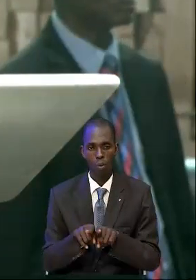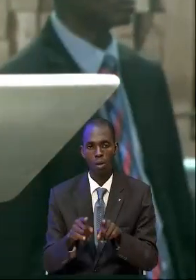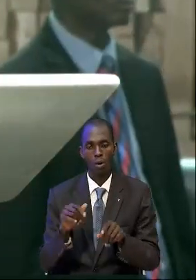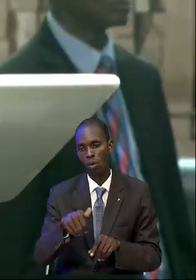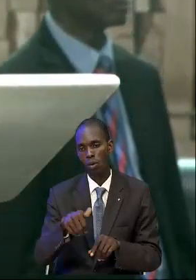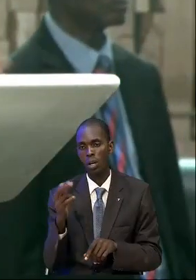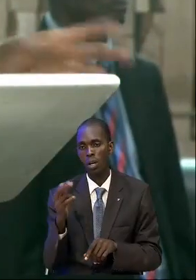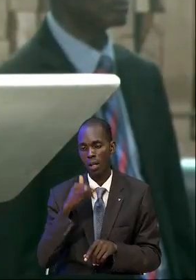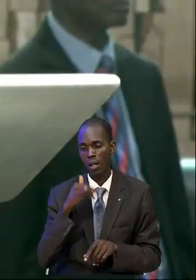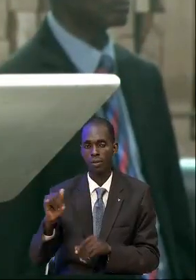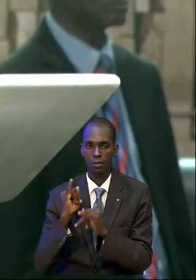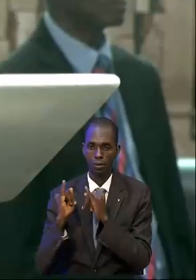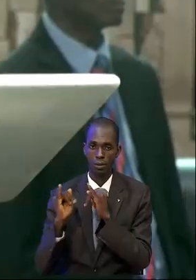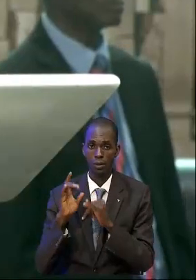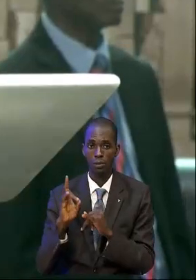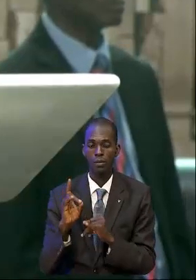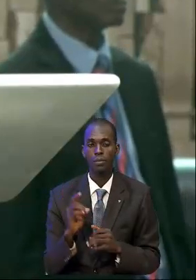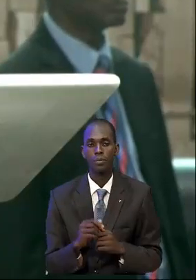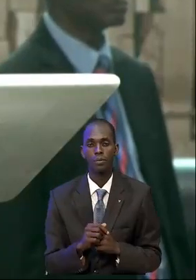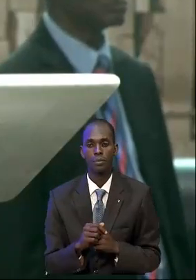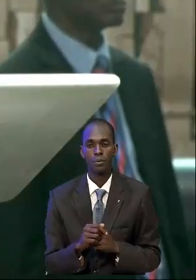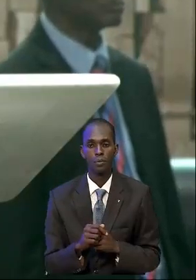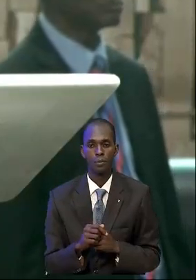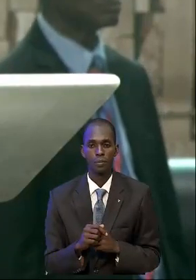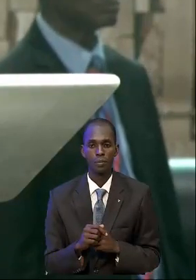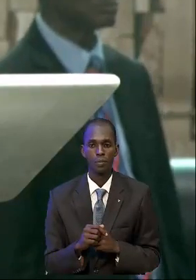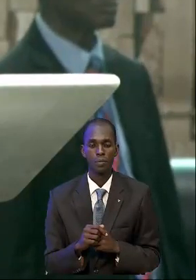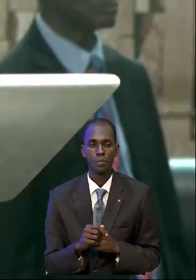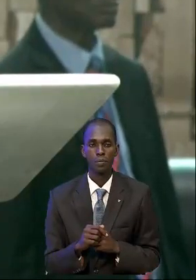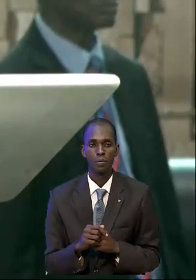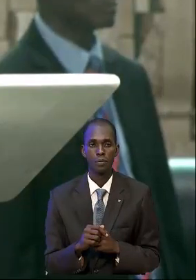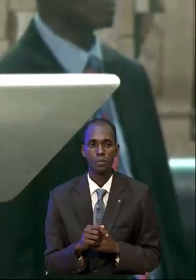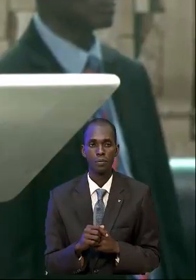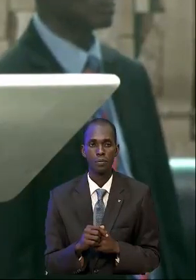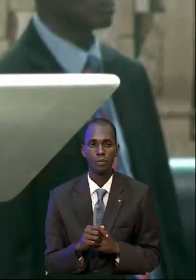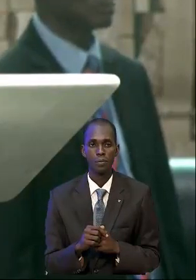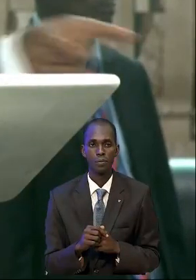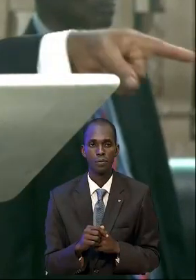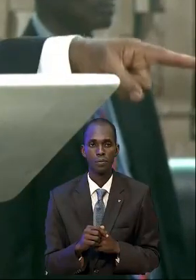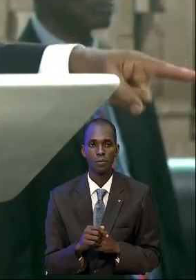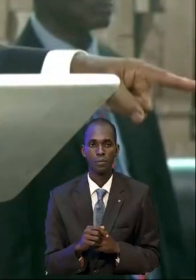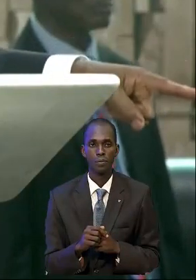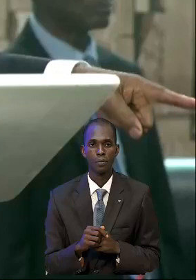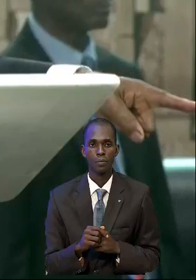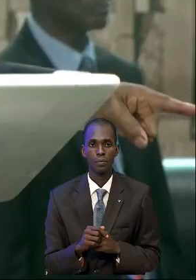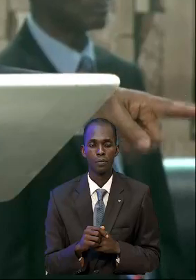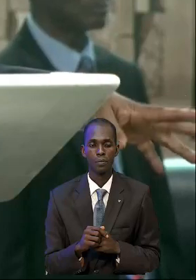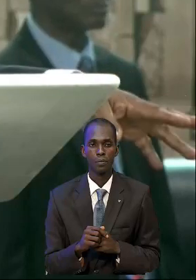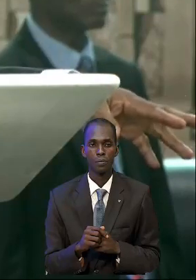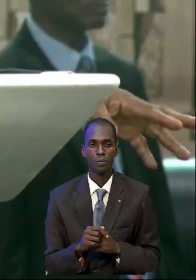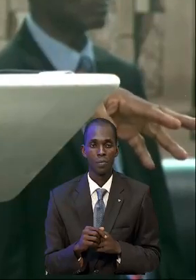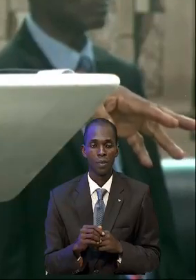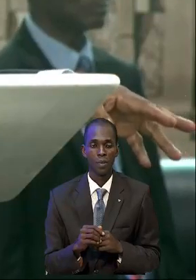up. And then while others have been interviewed, you describe your miracle, please come to hall number